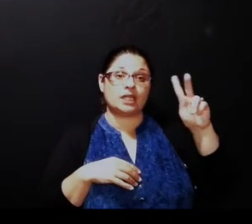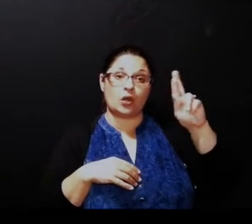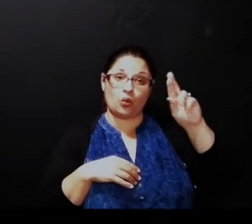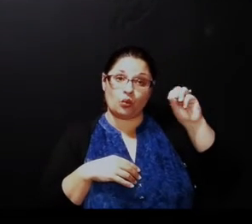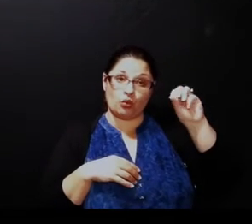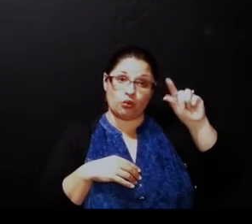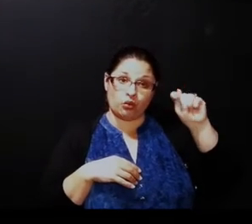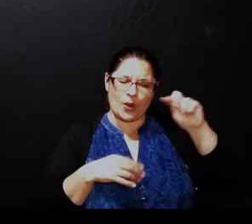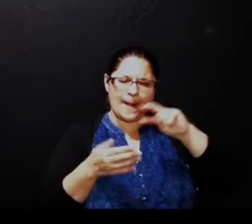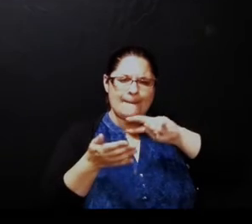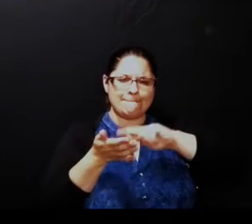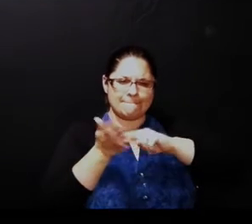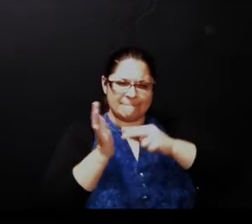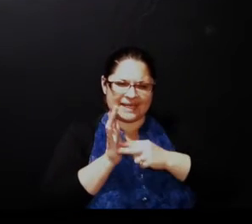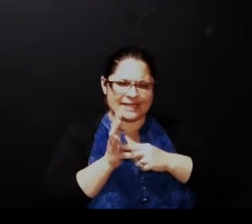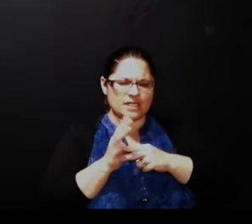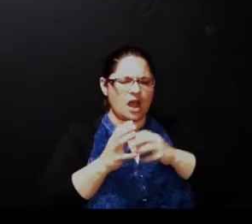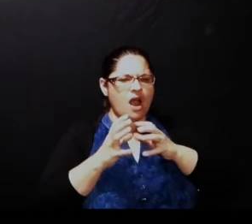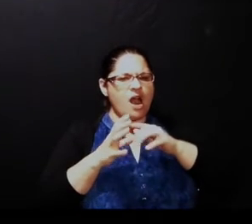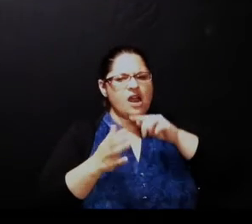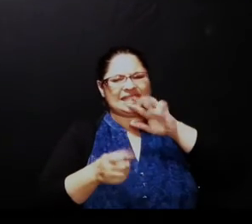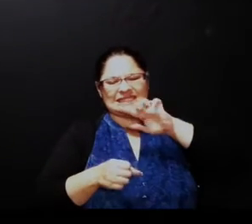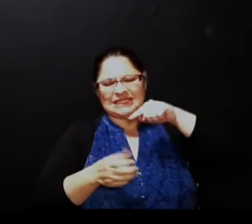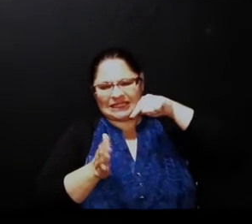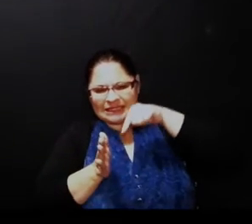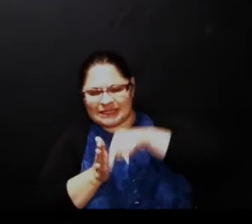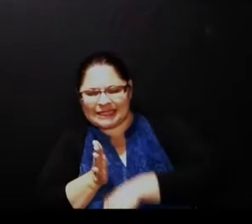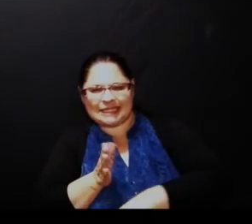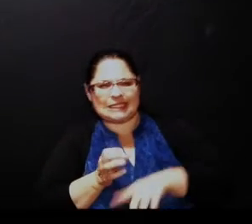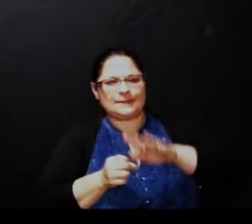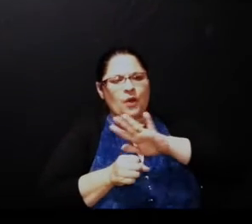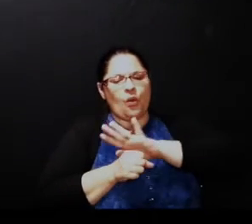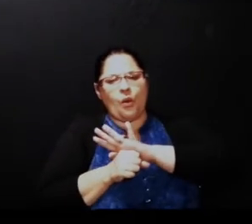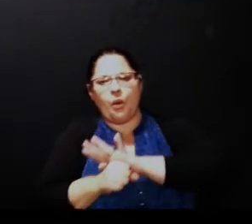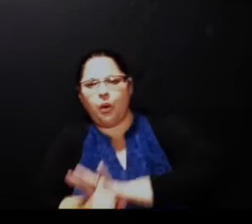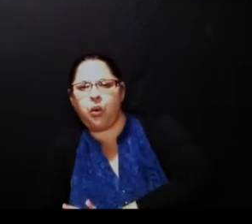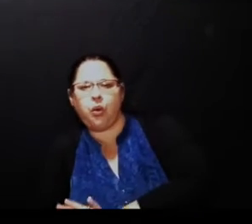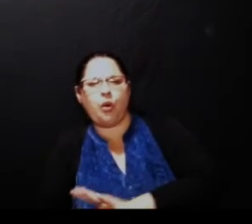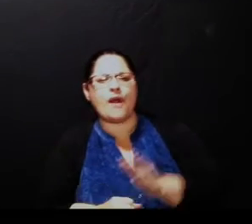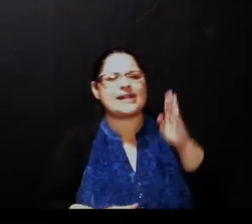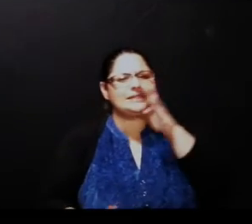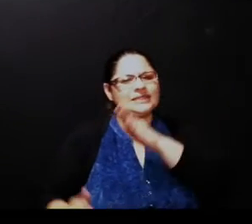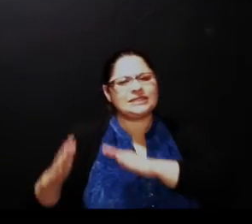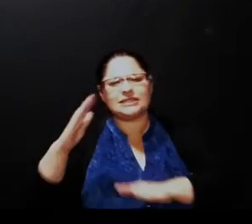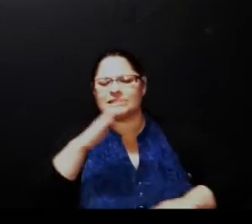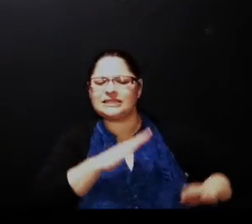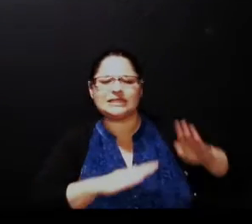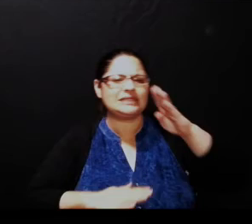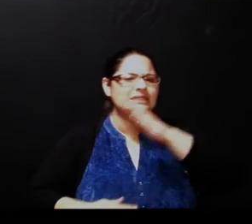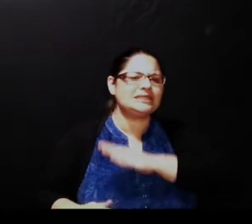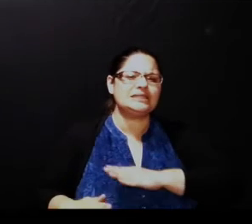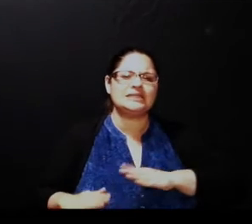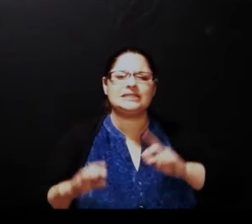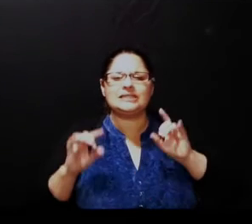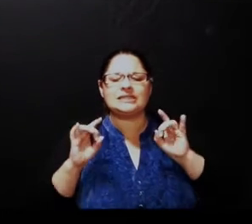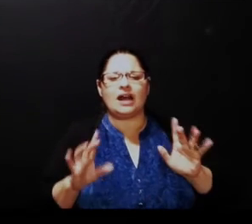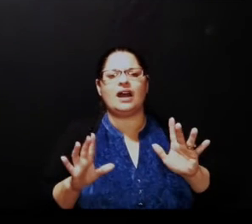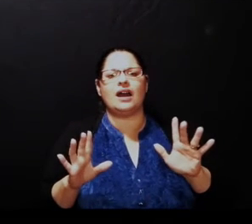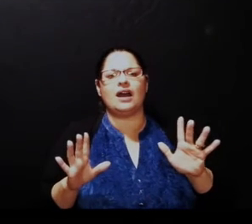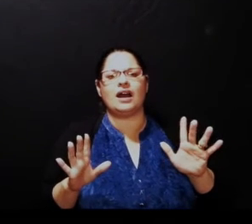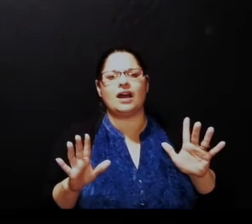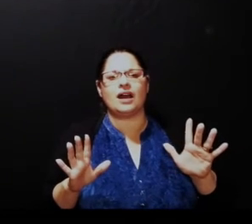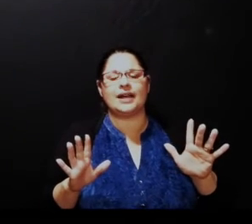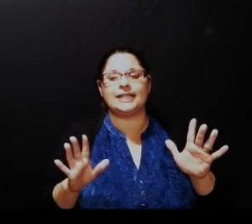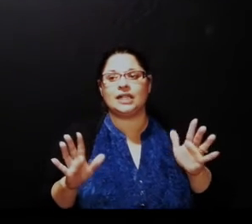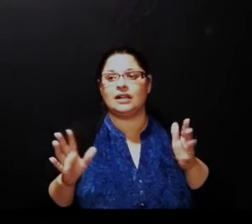emotionally, physically troubled. He felt the weight of the cross on his shoulders. He says, I'm troubled.